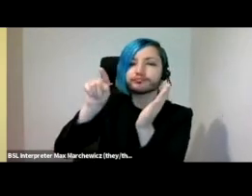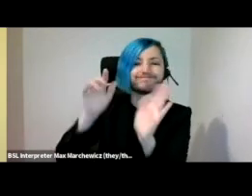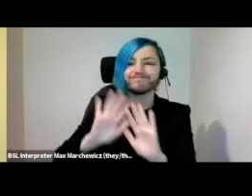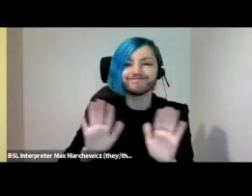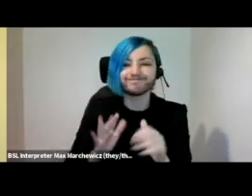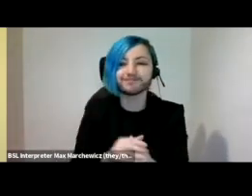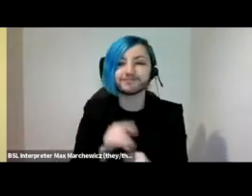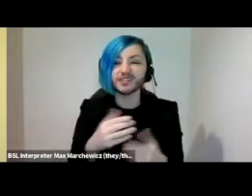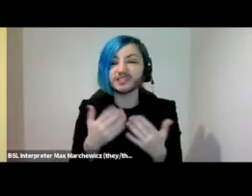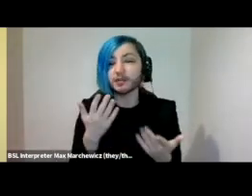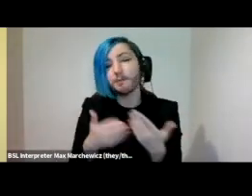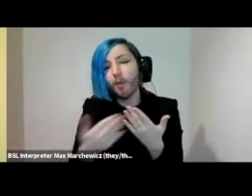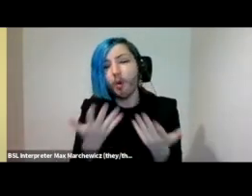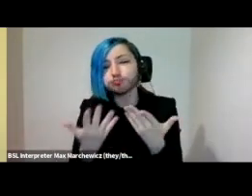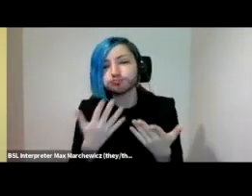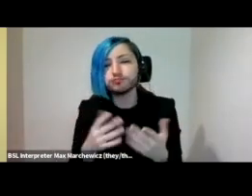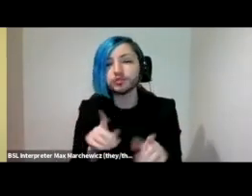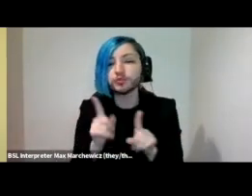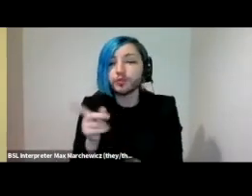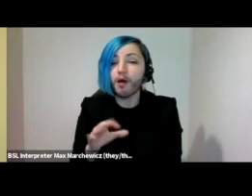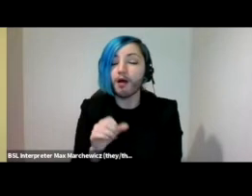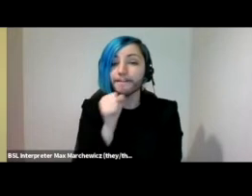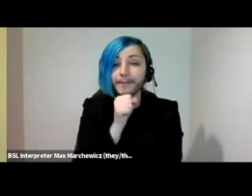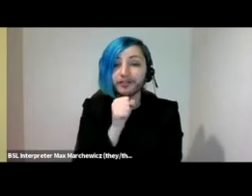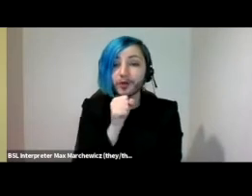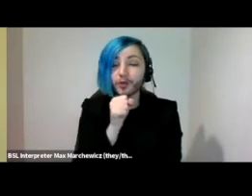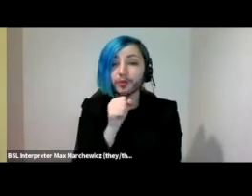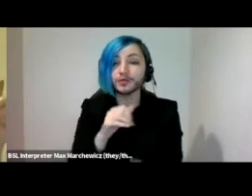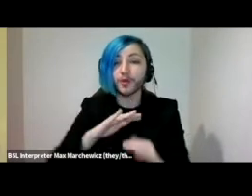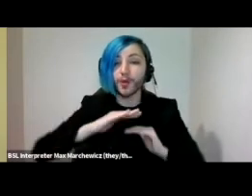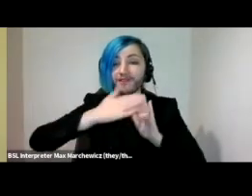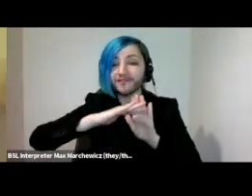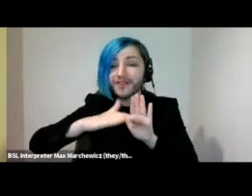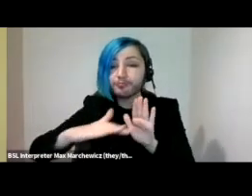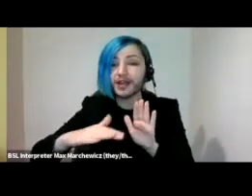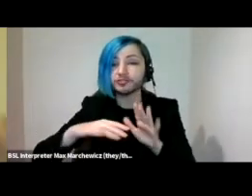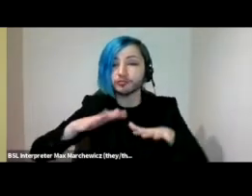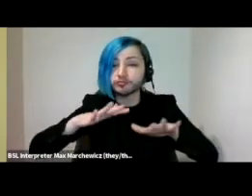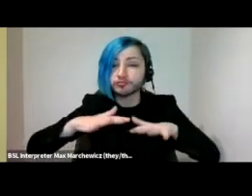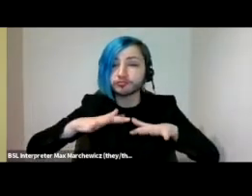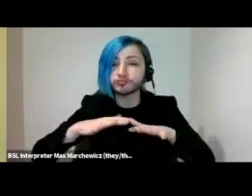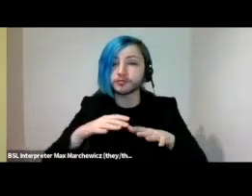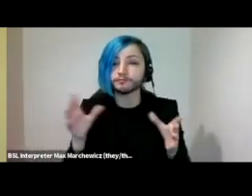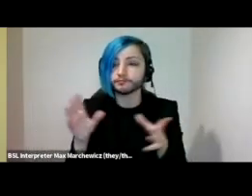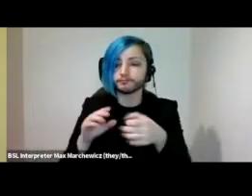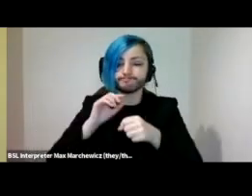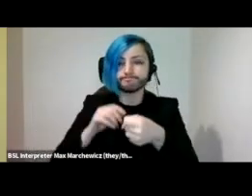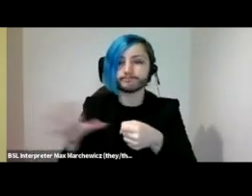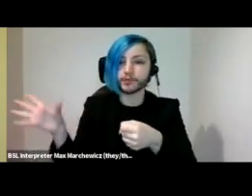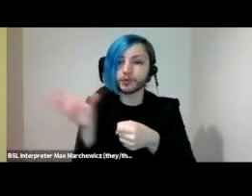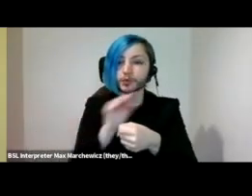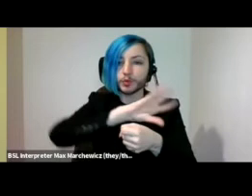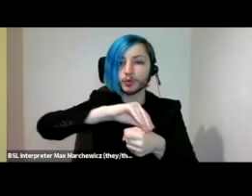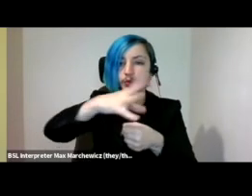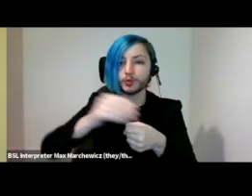like microphones. They're picking up vibrations from almost any direction. And that has advantages